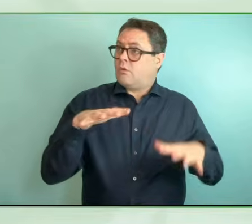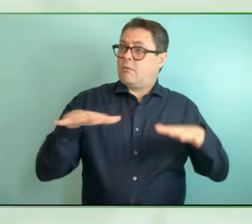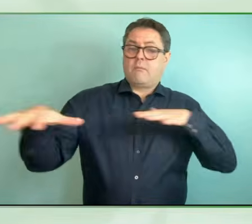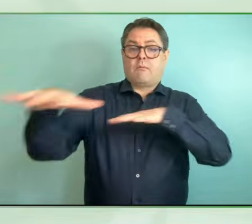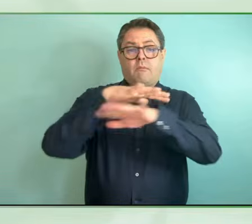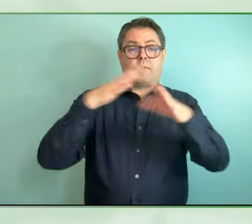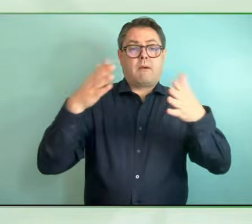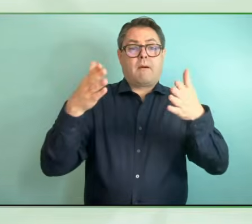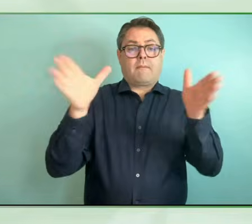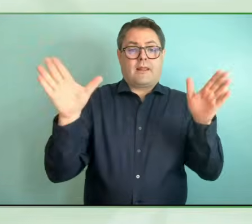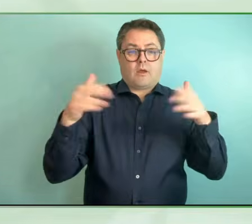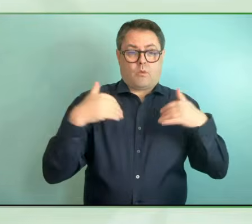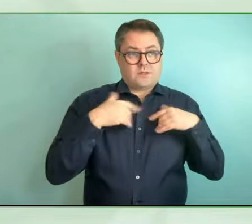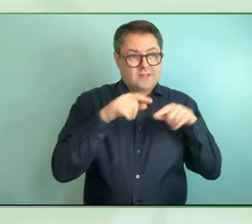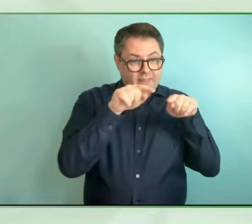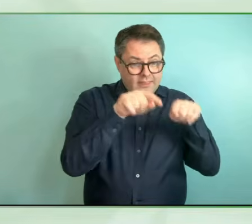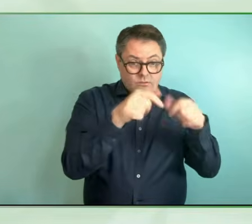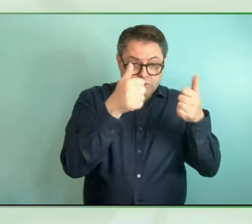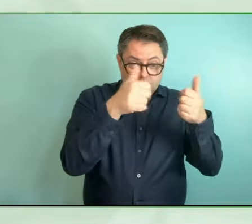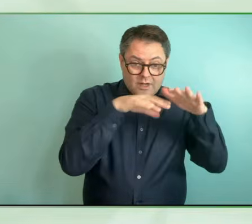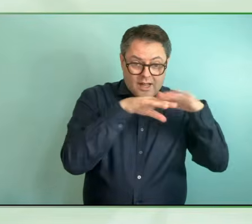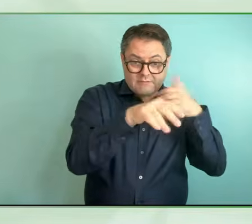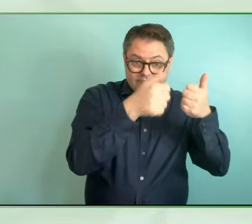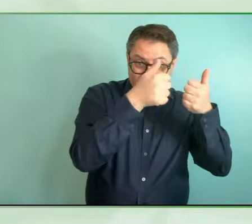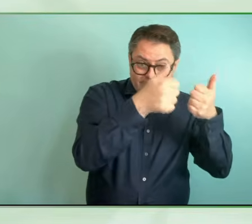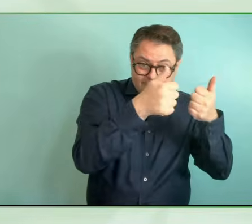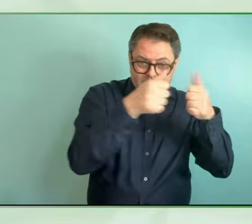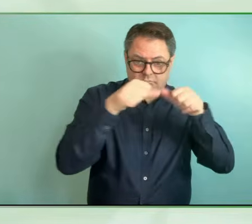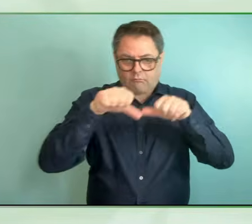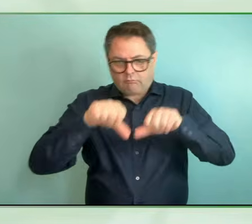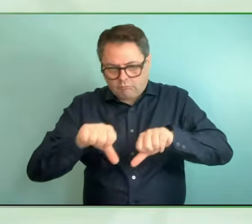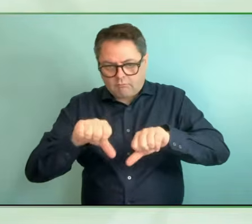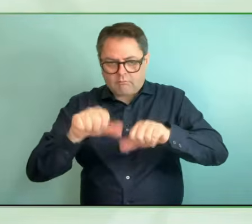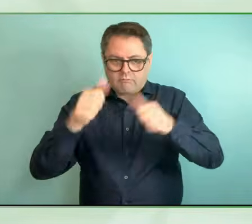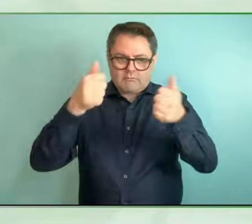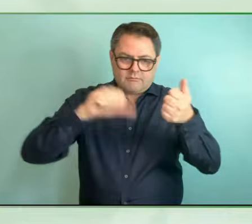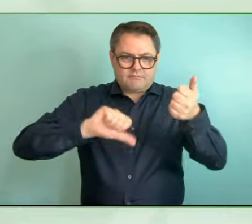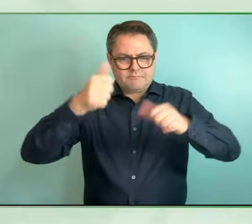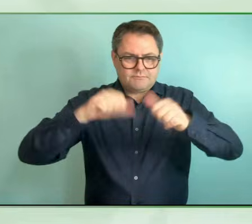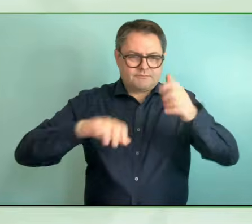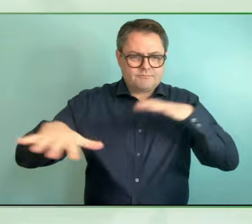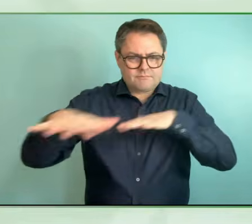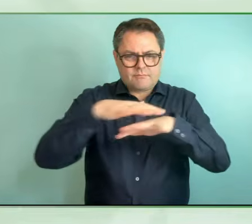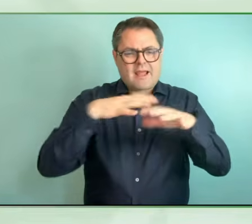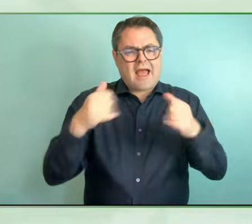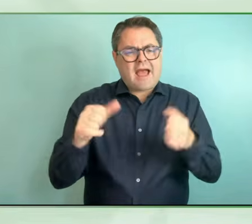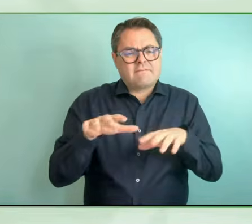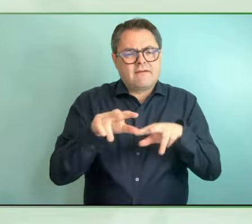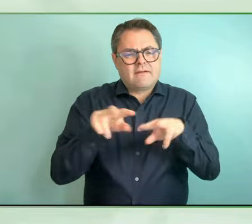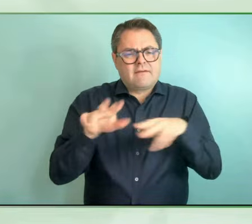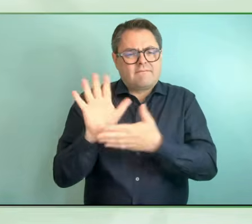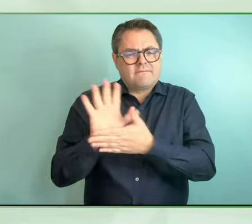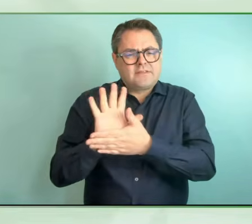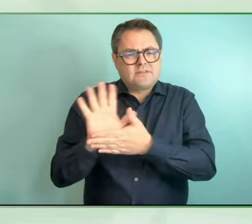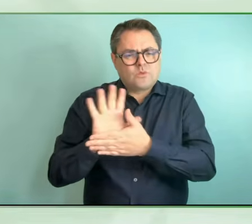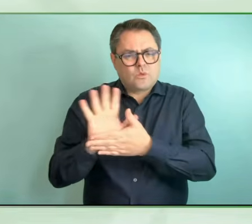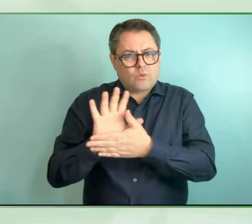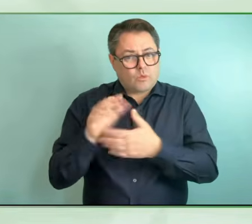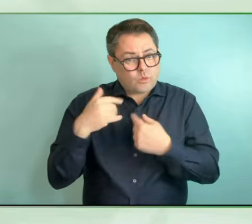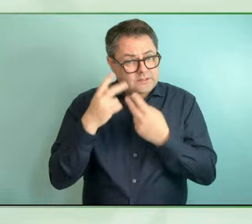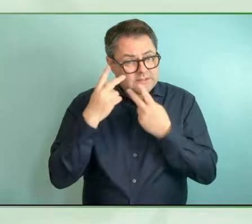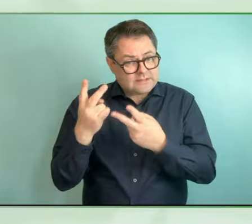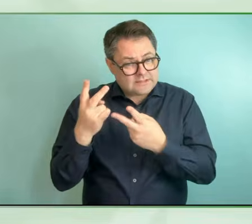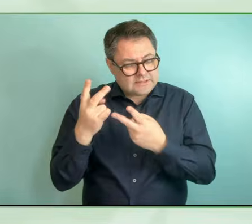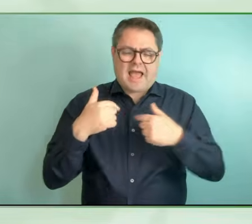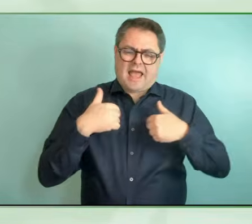Okay, and how does it work? I think you've prepared a small video. Shall we play the video, or? I think I'm going to explain